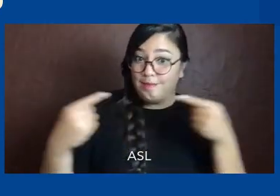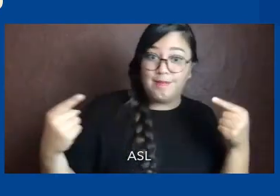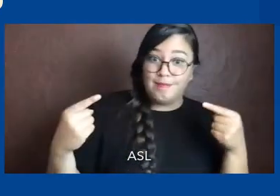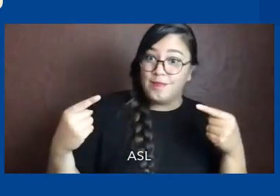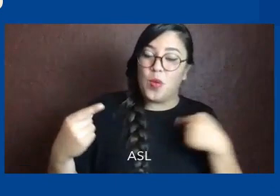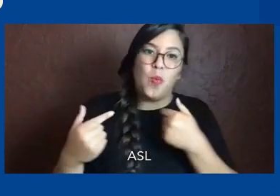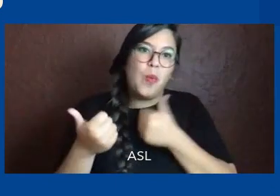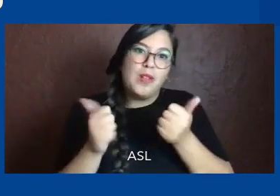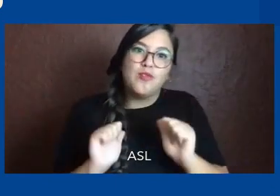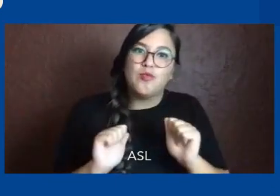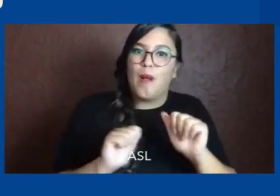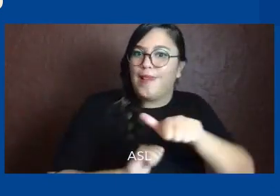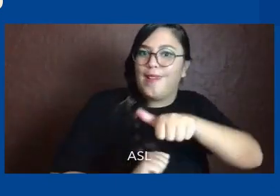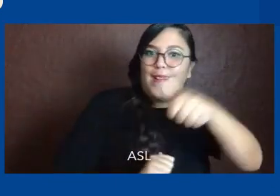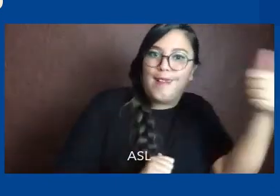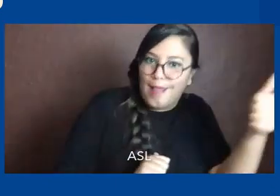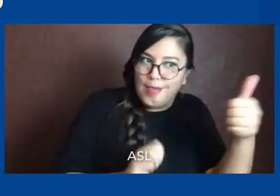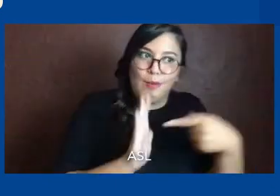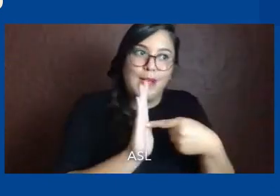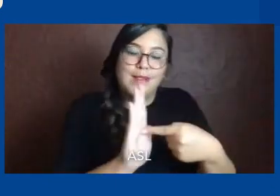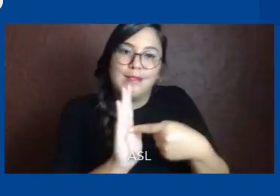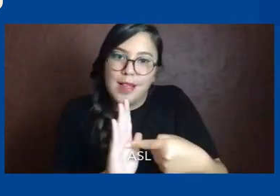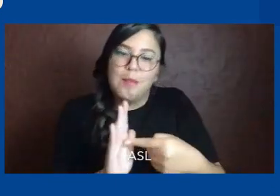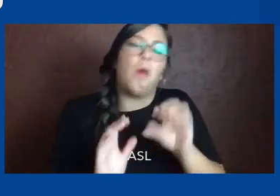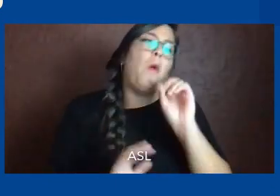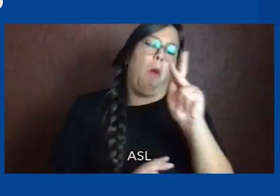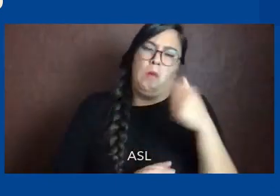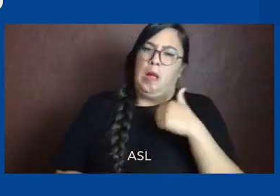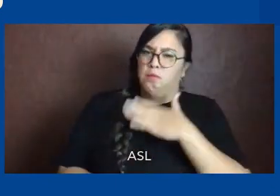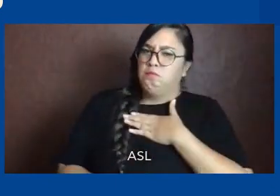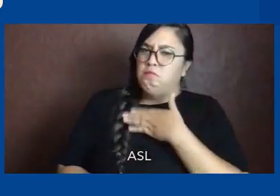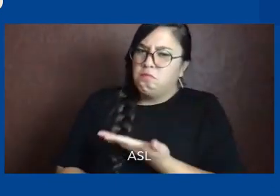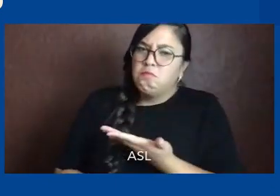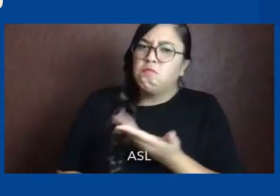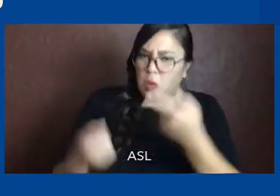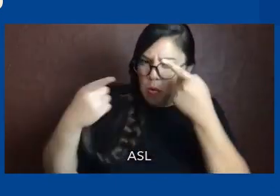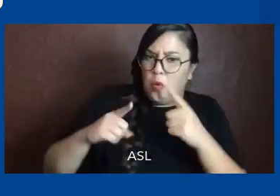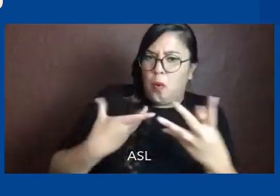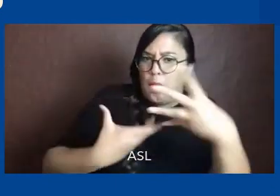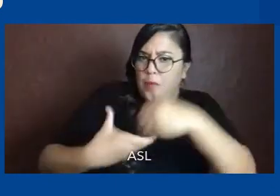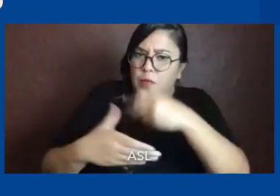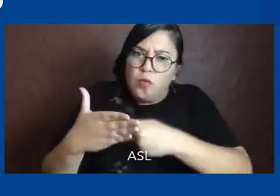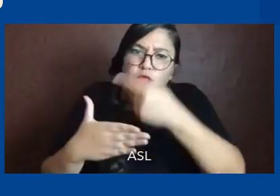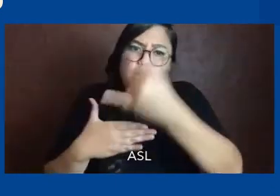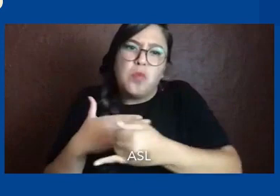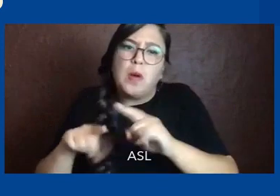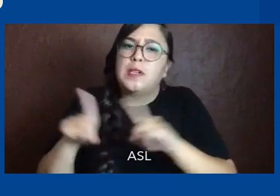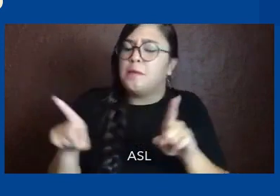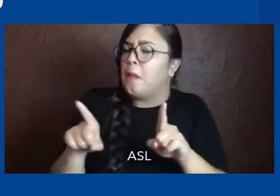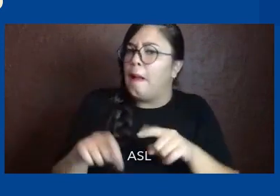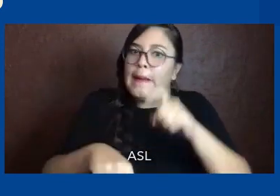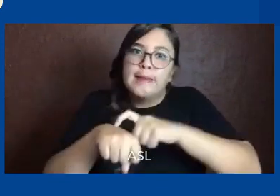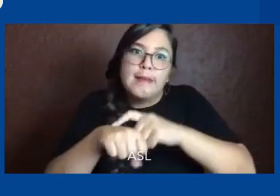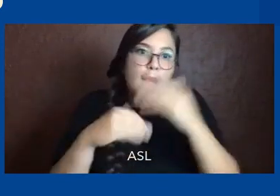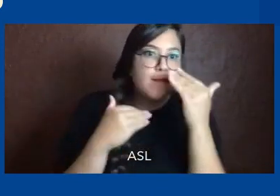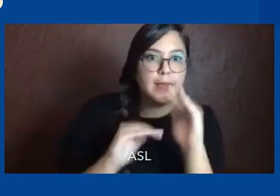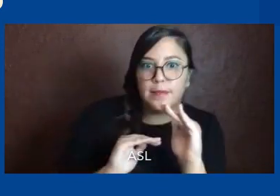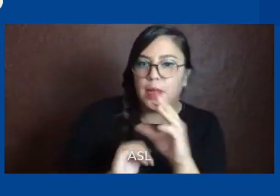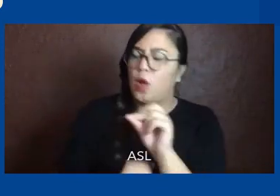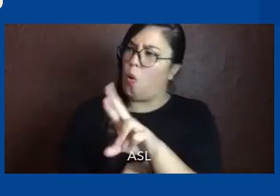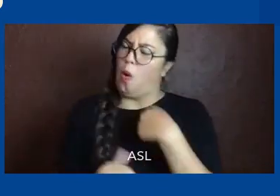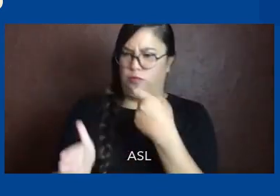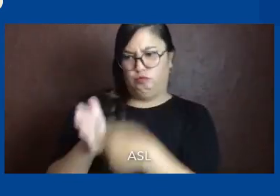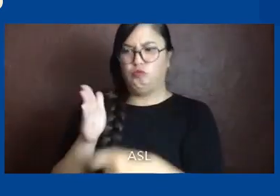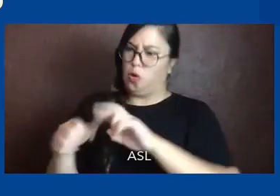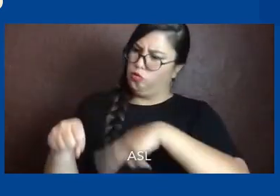I'm going to do this project, but I'm not going to give it too much of my time, or I'm going to do this project, but I'm going to charge my normal rate, take it or leave it, or I don't know. There's just so many